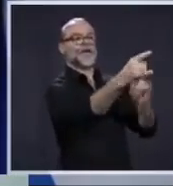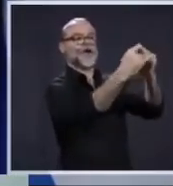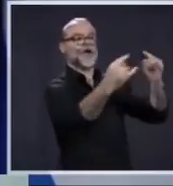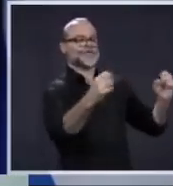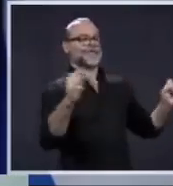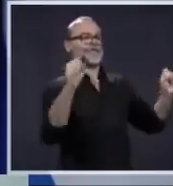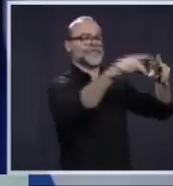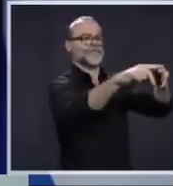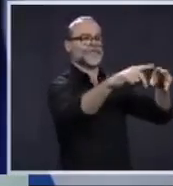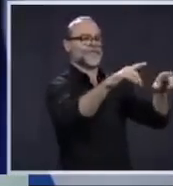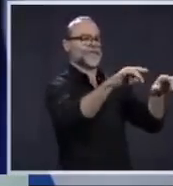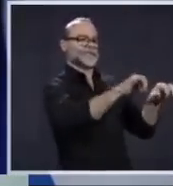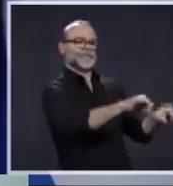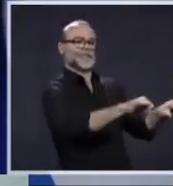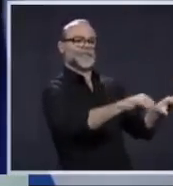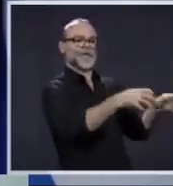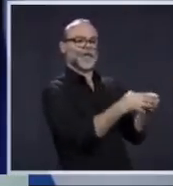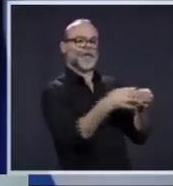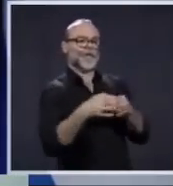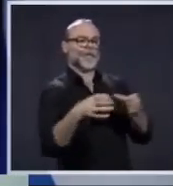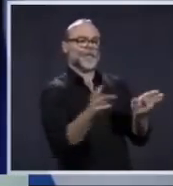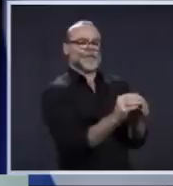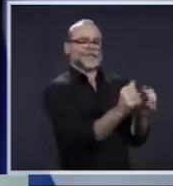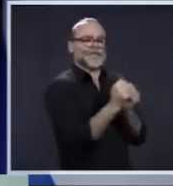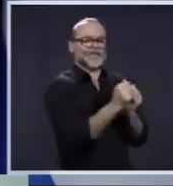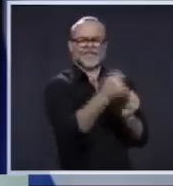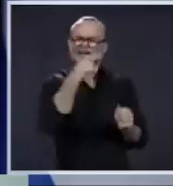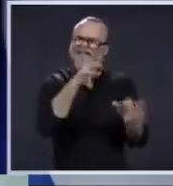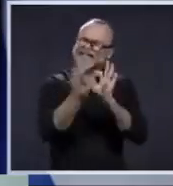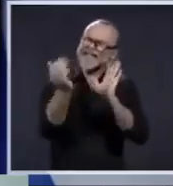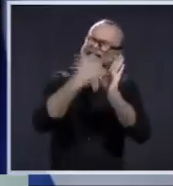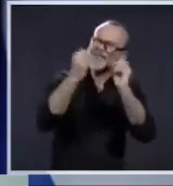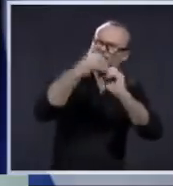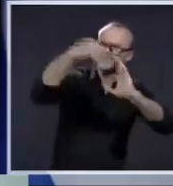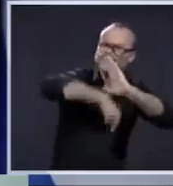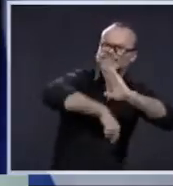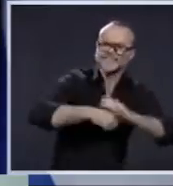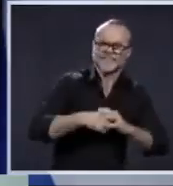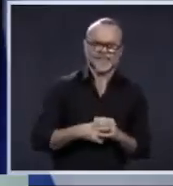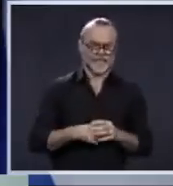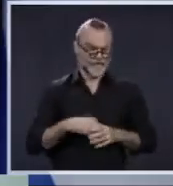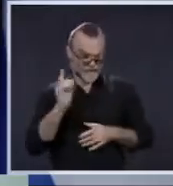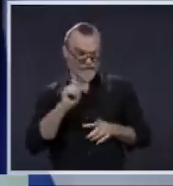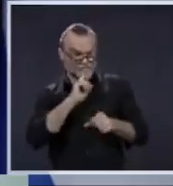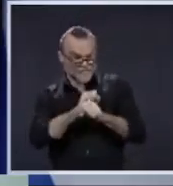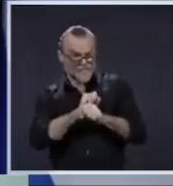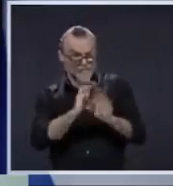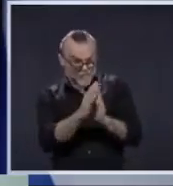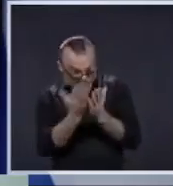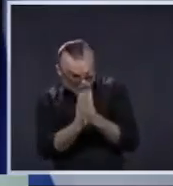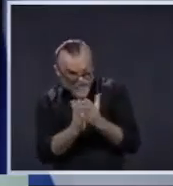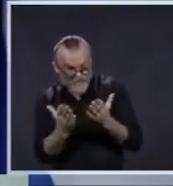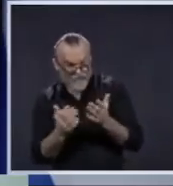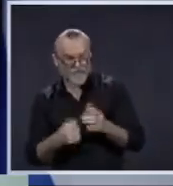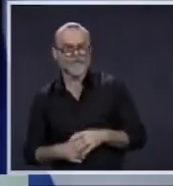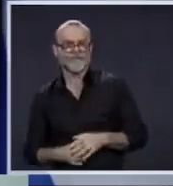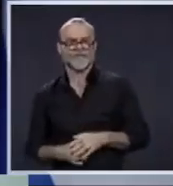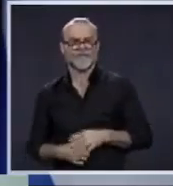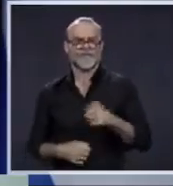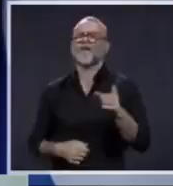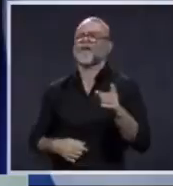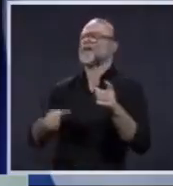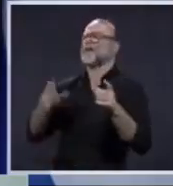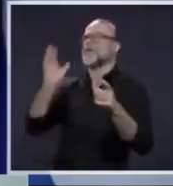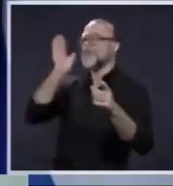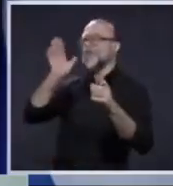going to be. I think if we do prescribe something to somebody, if they want to know if it's okay, we should be clear on